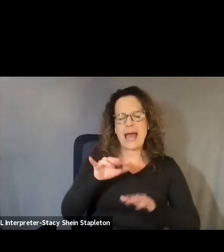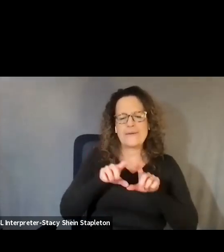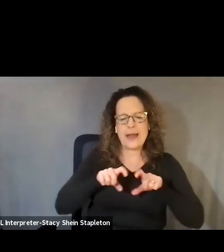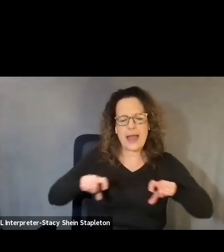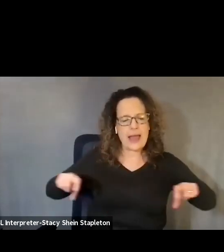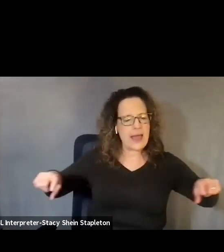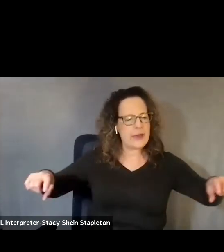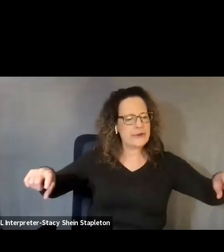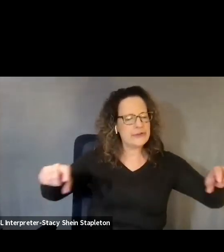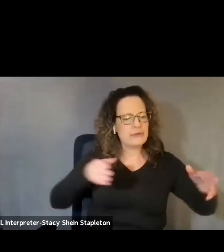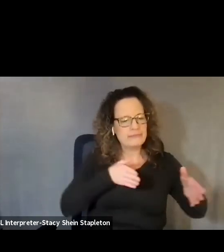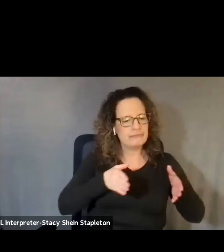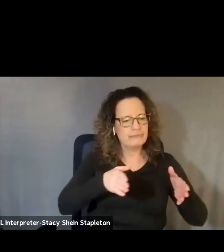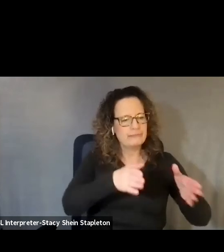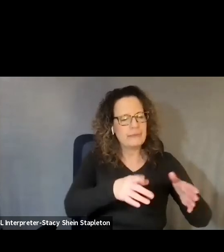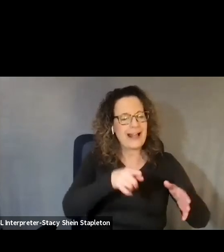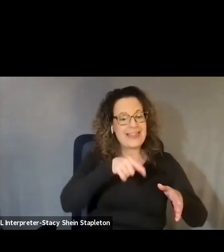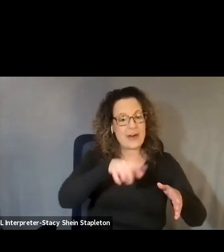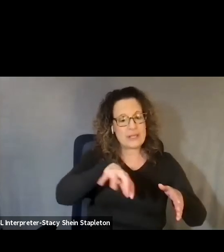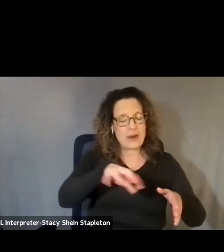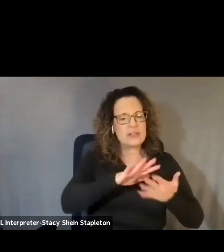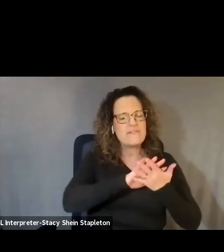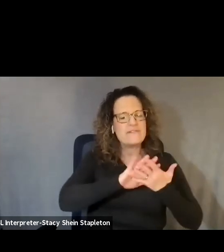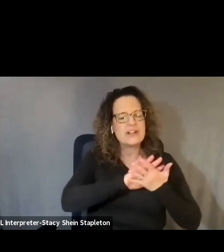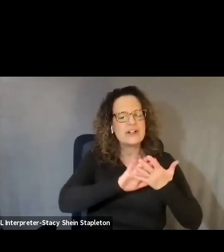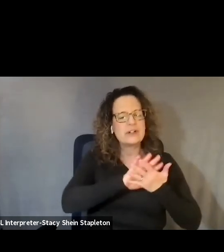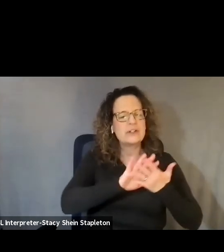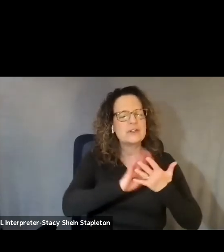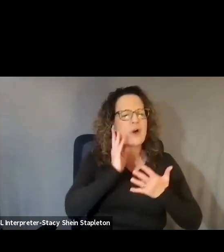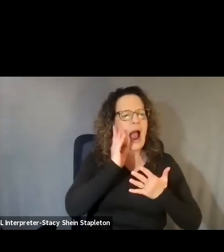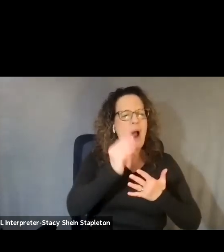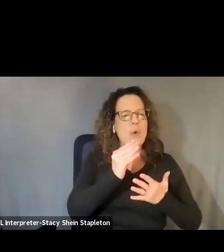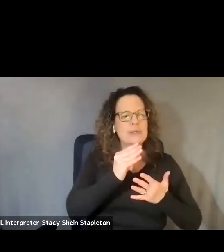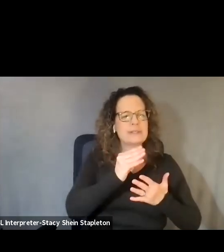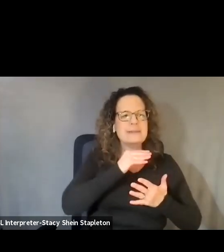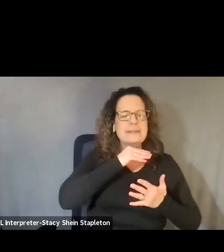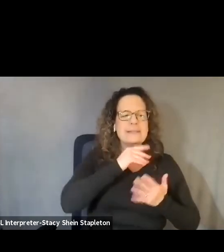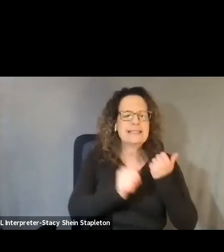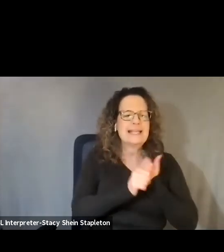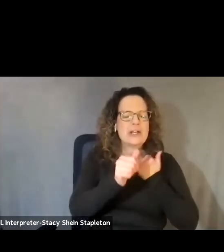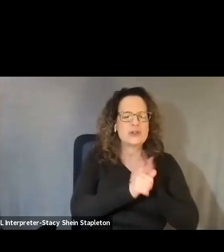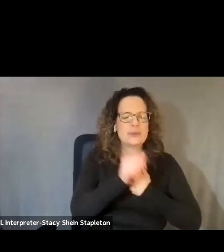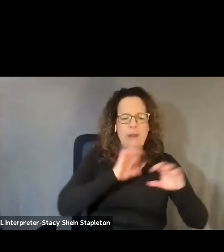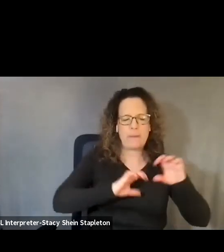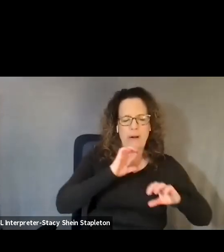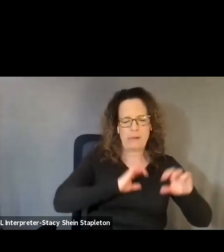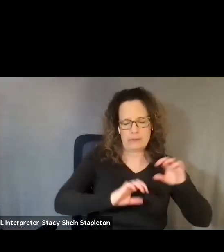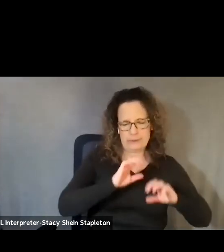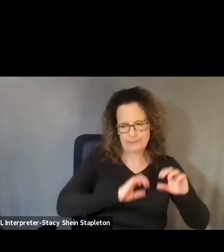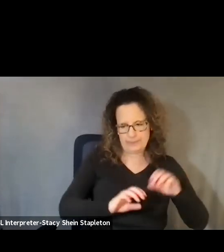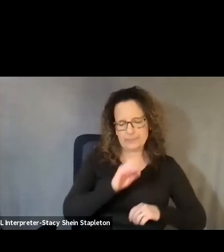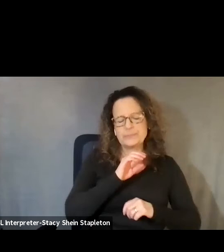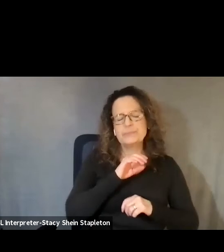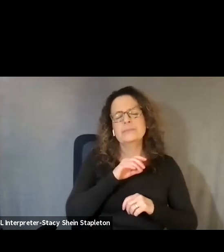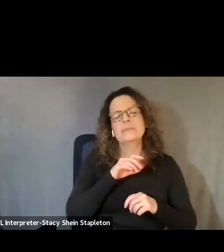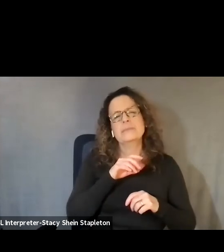our rivers so that they can filter out, like wetlands do, they can filter out that fertilizer and